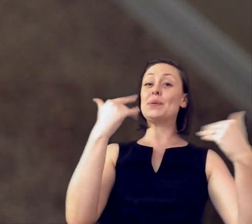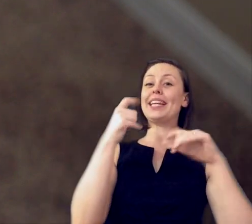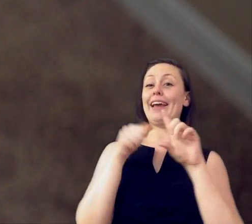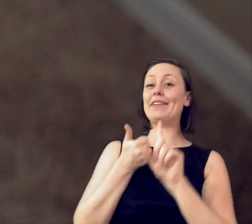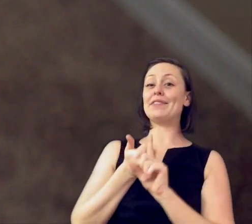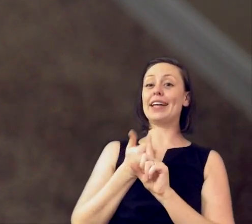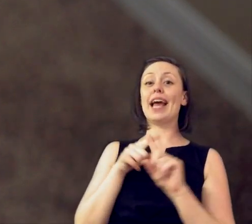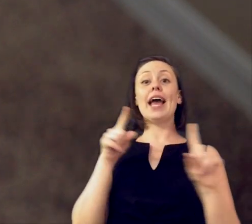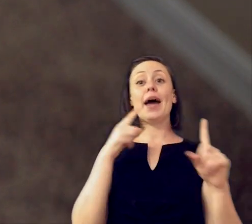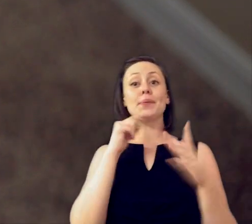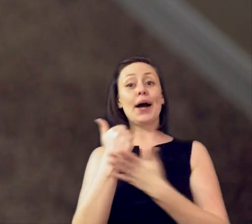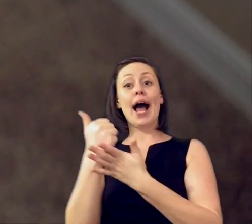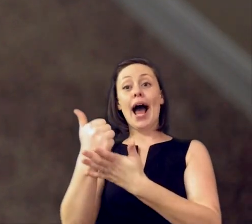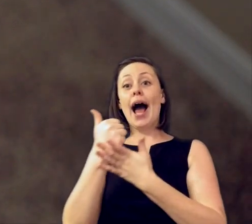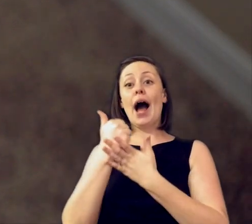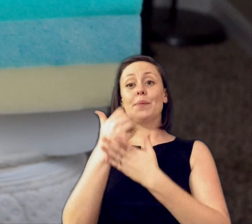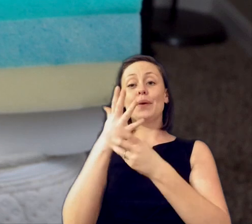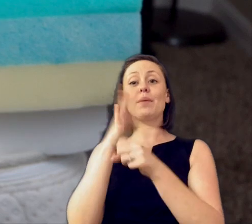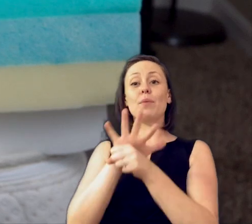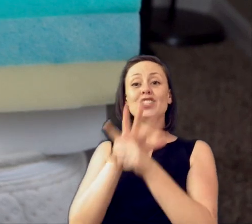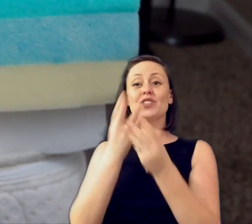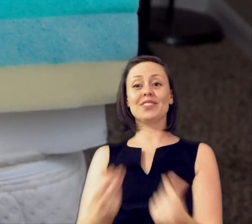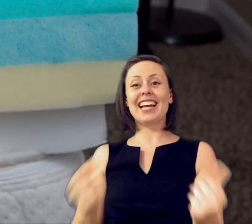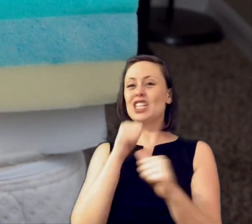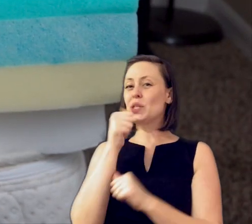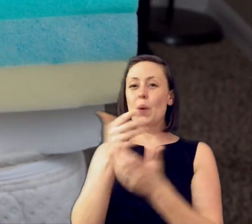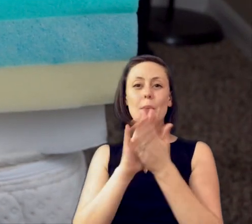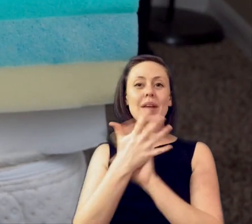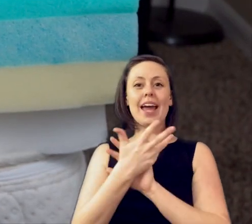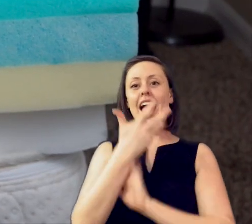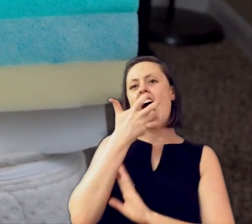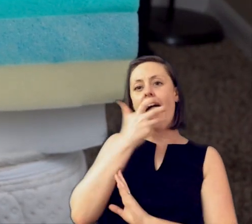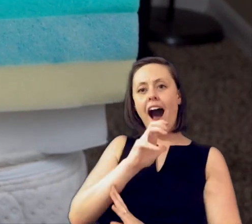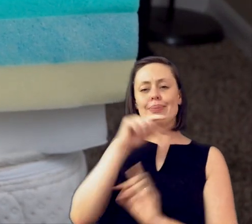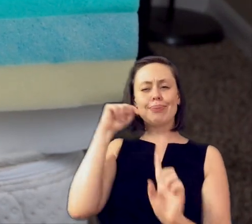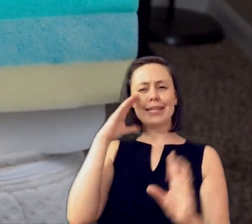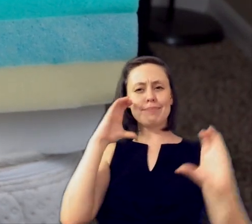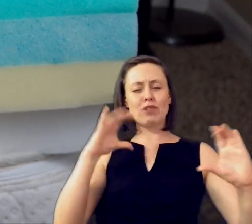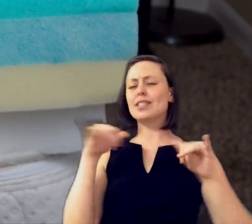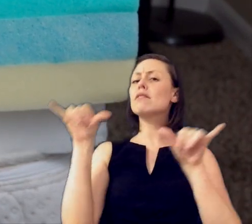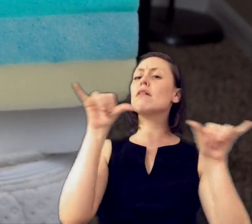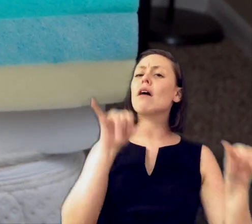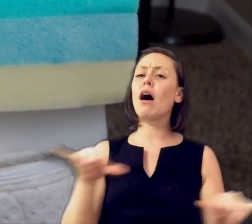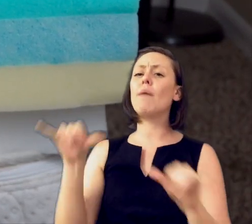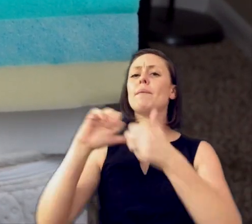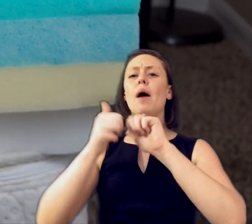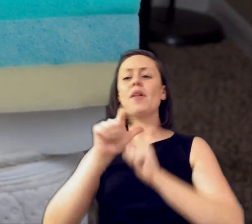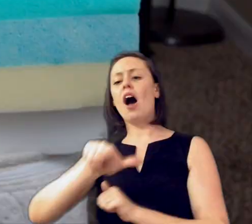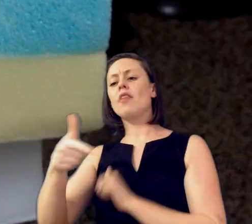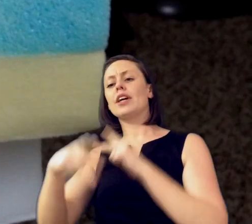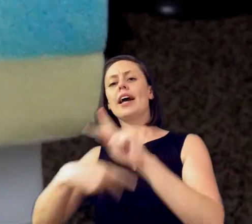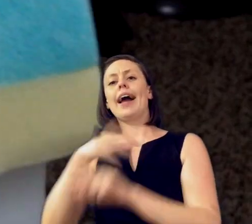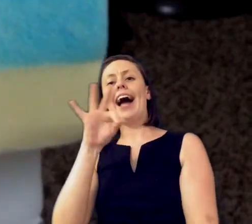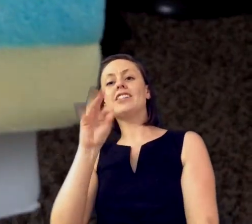effect and will help with pressure relief. So you won't get hot on this mattress, which is a common problem with other types of